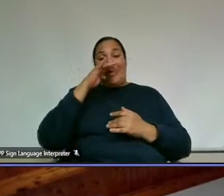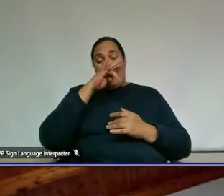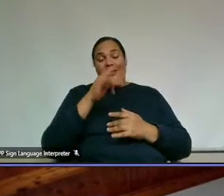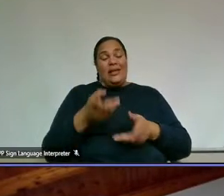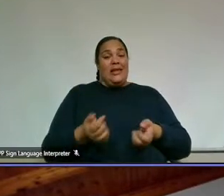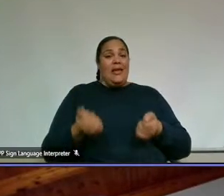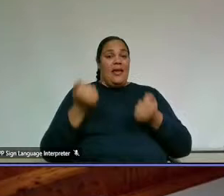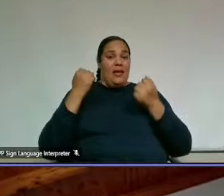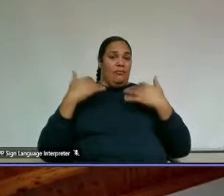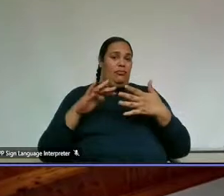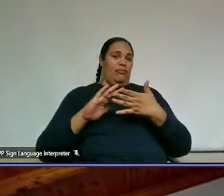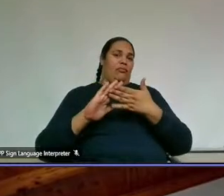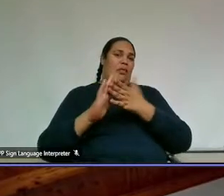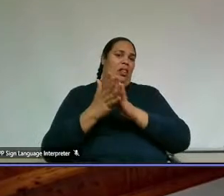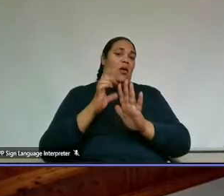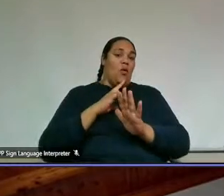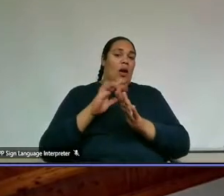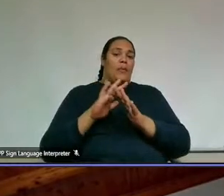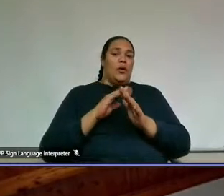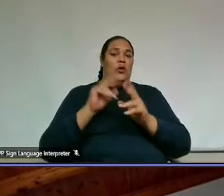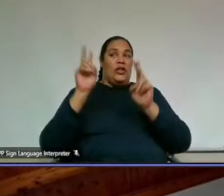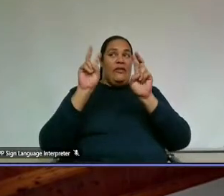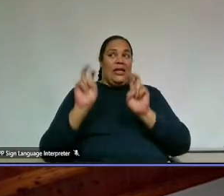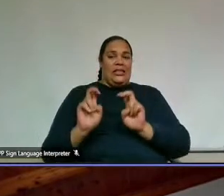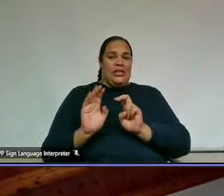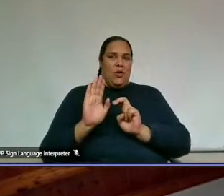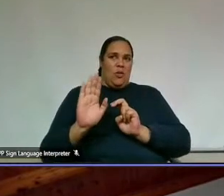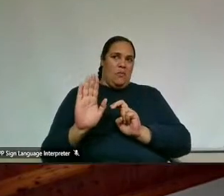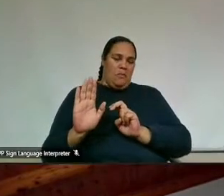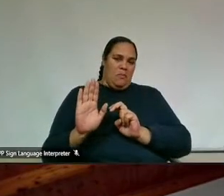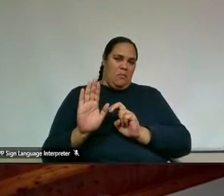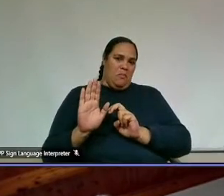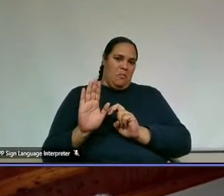skewed because of Eskom's